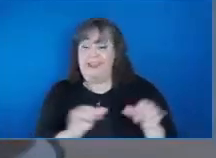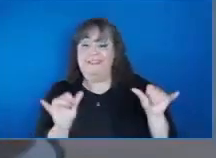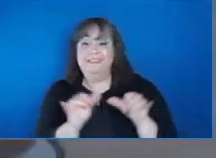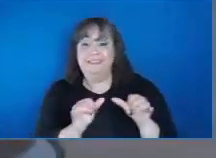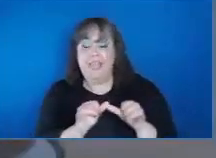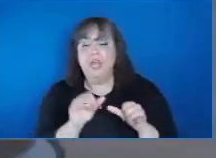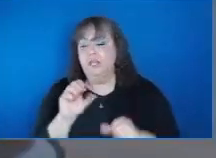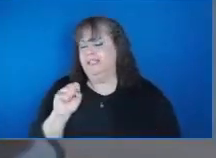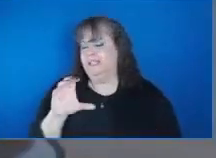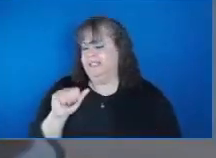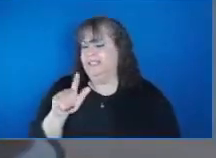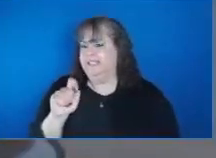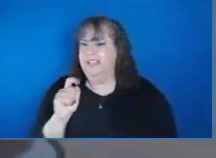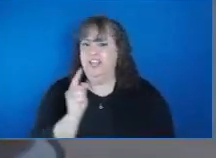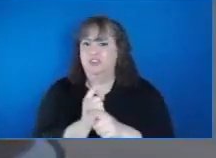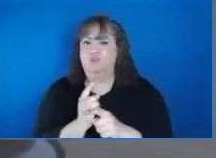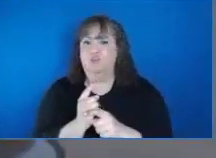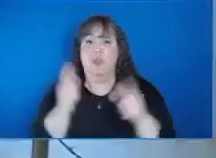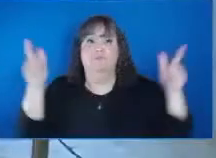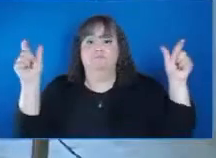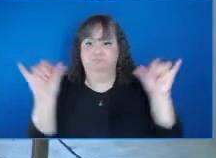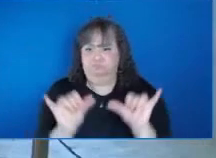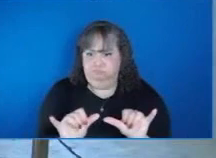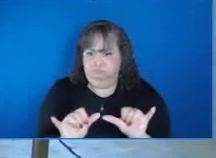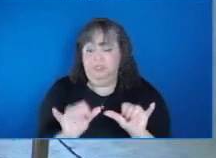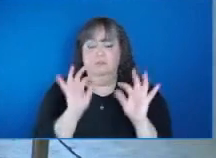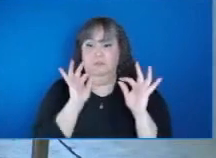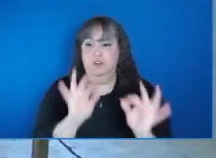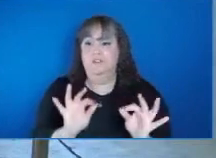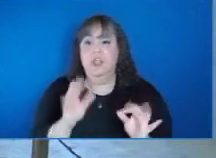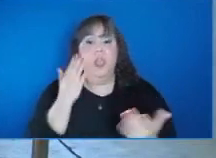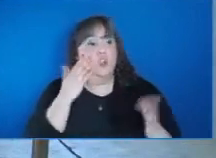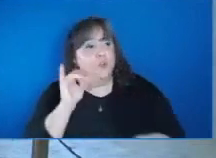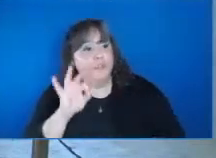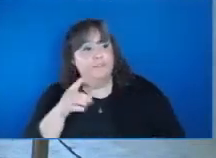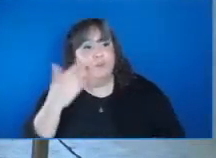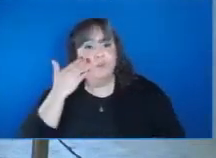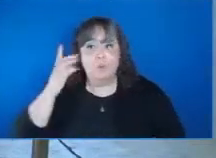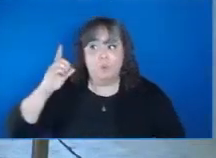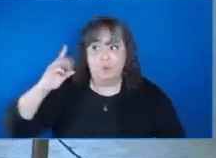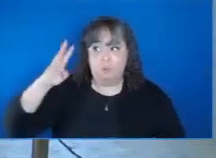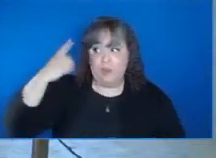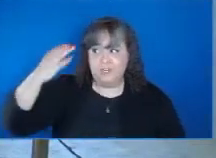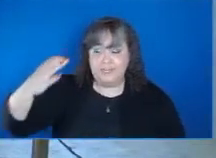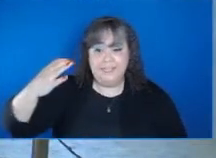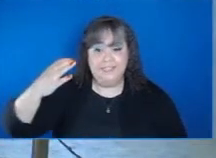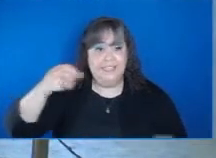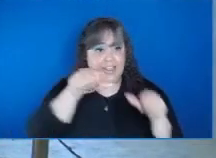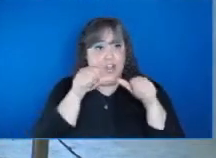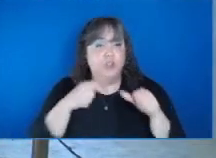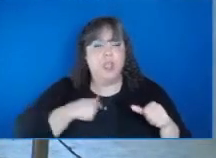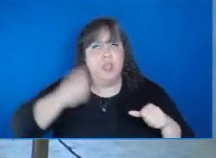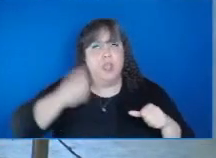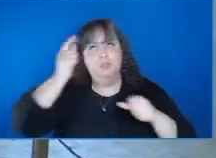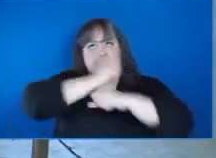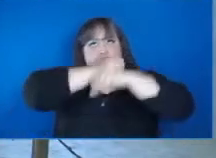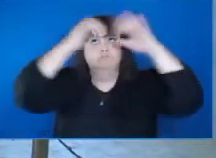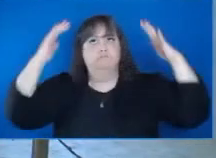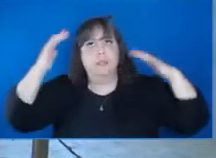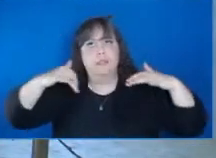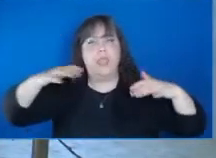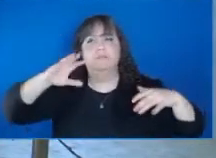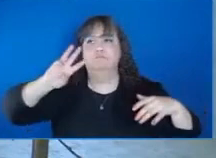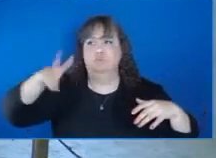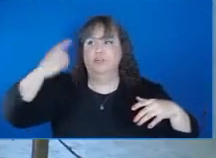So I don't know if people are familiar with the Washington, D.C. area, but this is the analog that I have in my mind. Okay. The whole system,